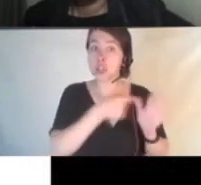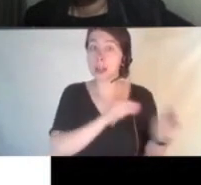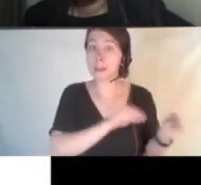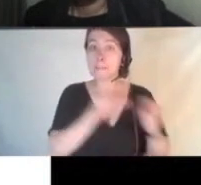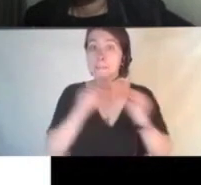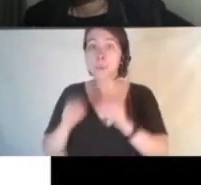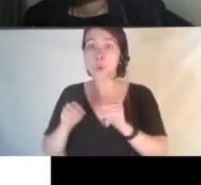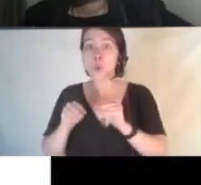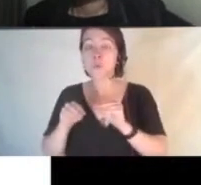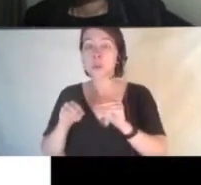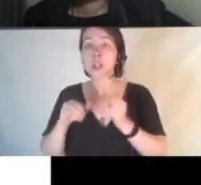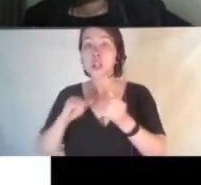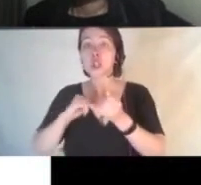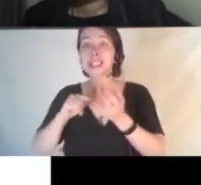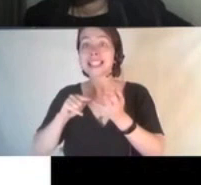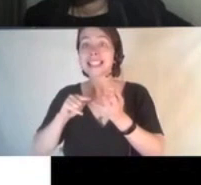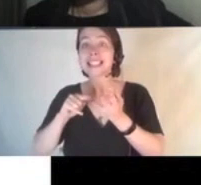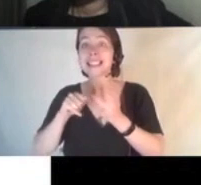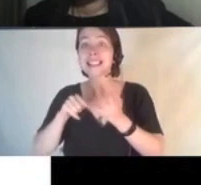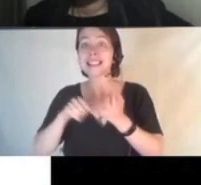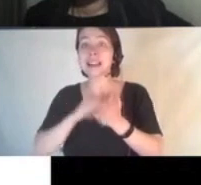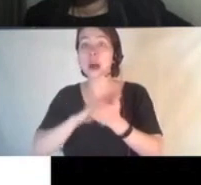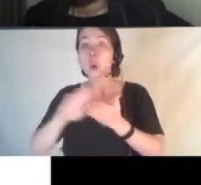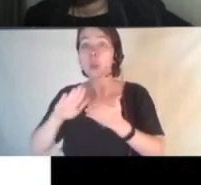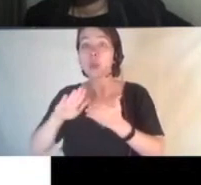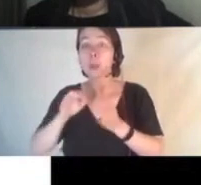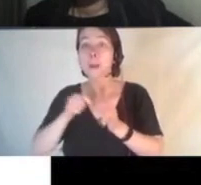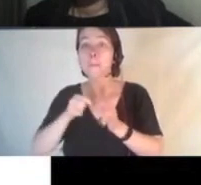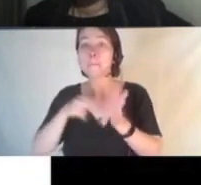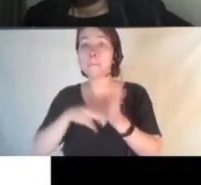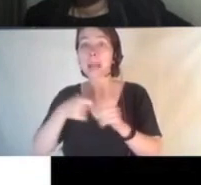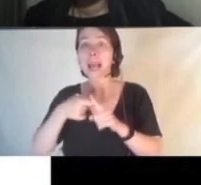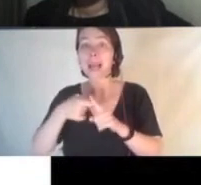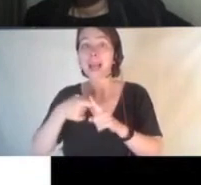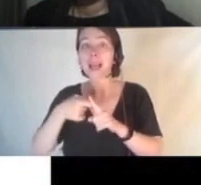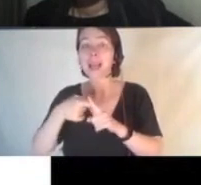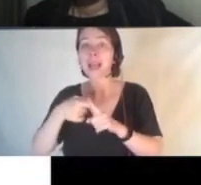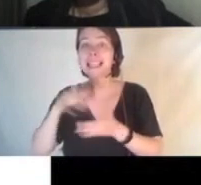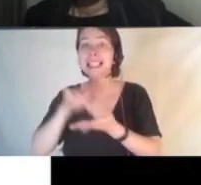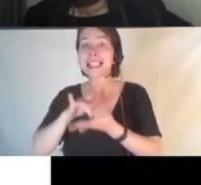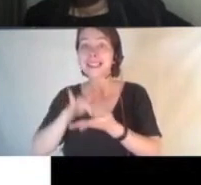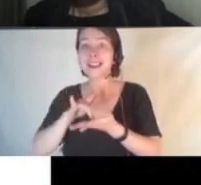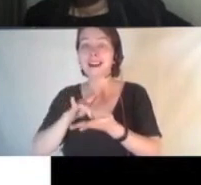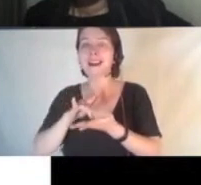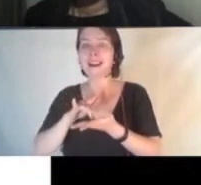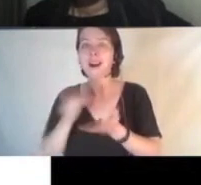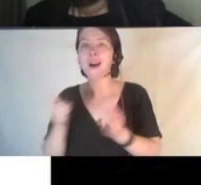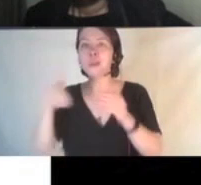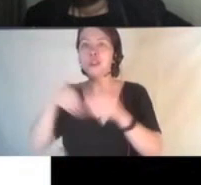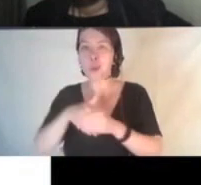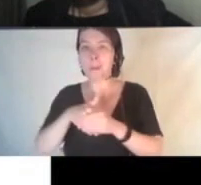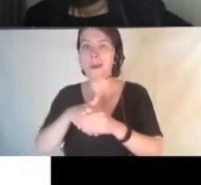we took part in the Unlimited Festival itself, where we had a section of a